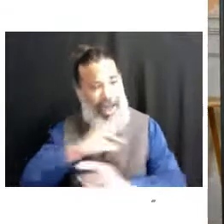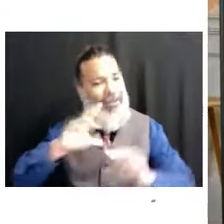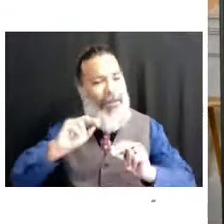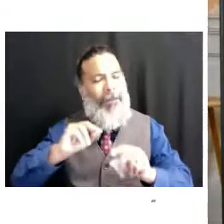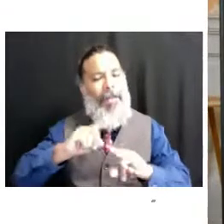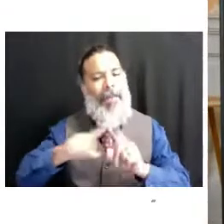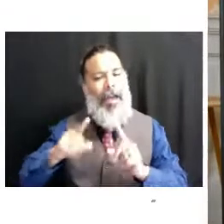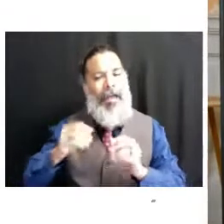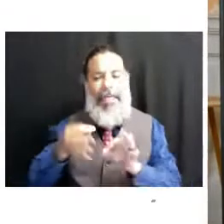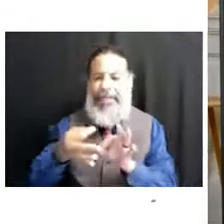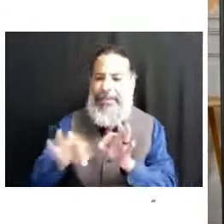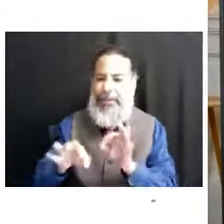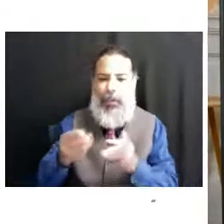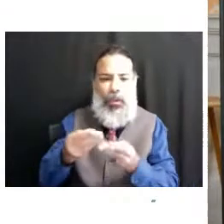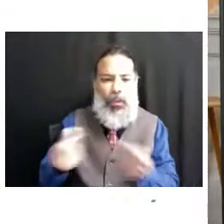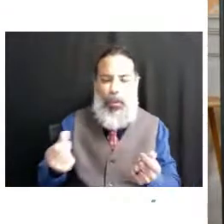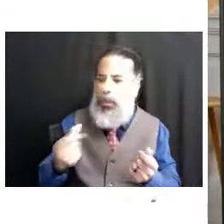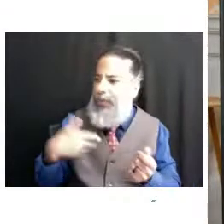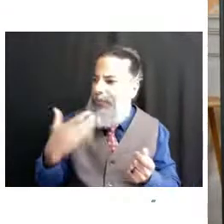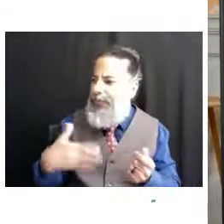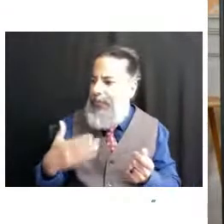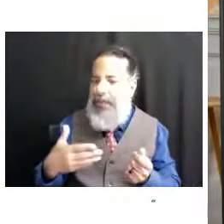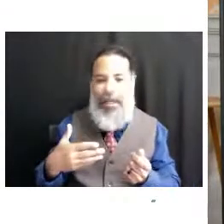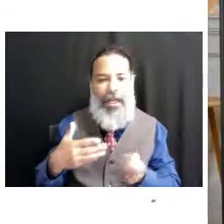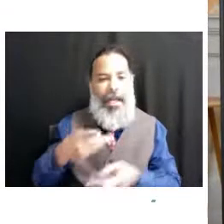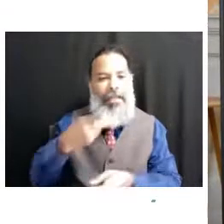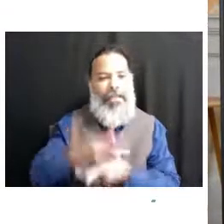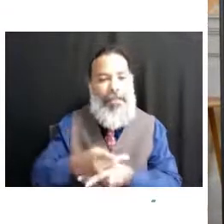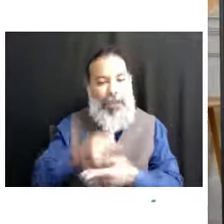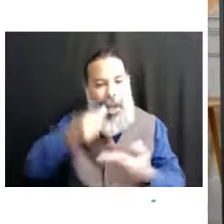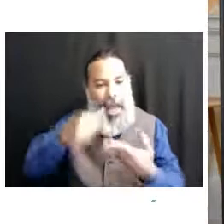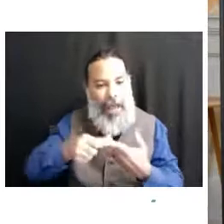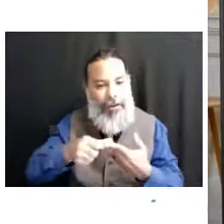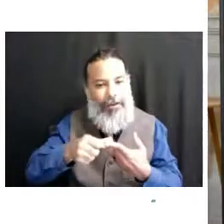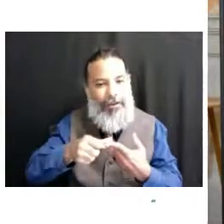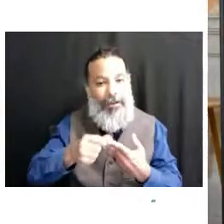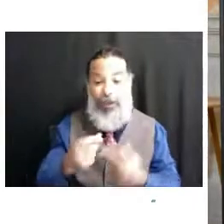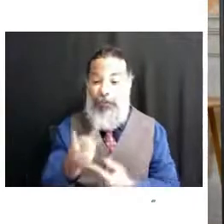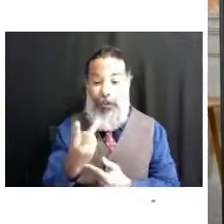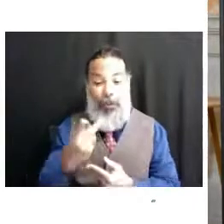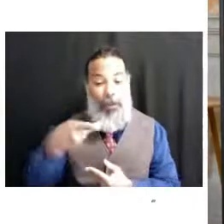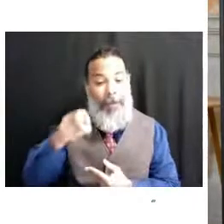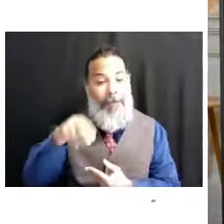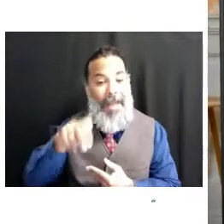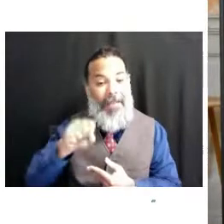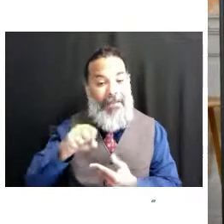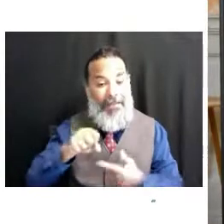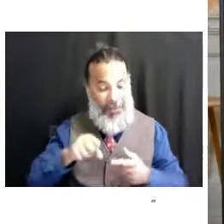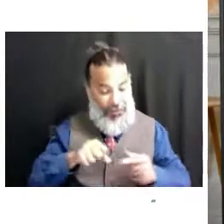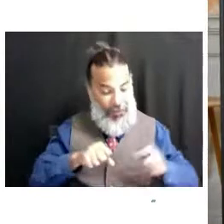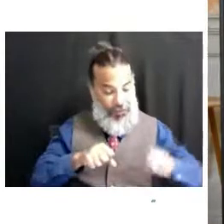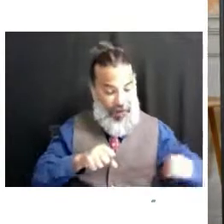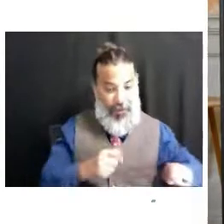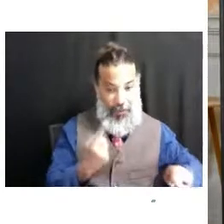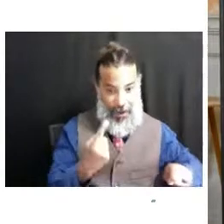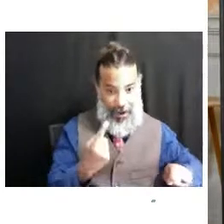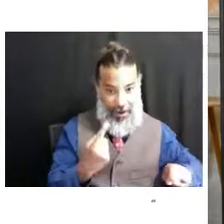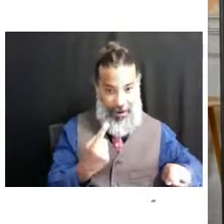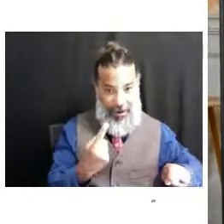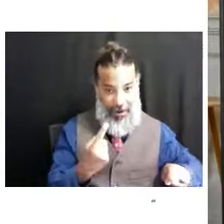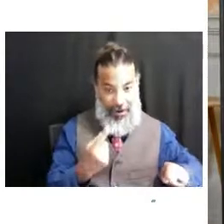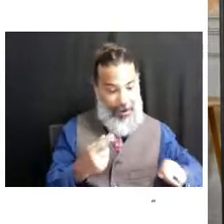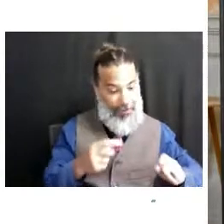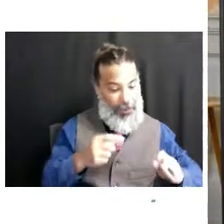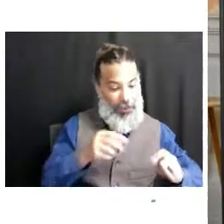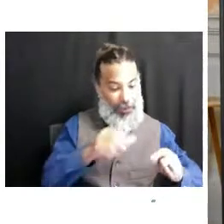simple solution to keeping your letters, that you would have two pens and you write on one and you